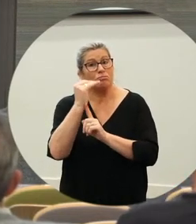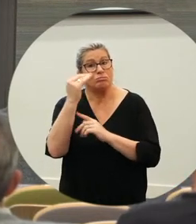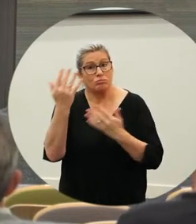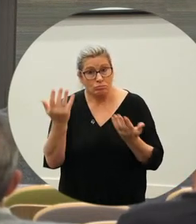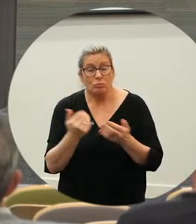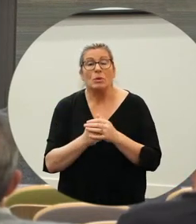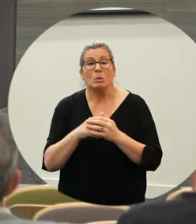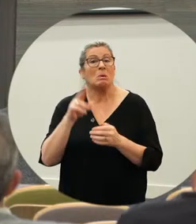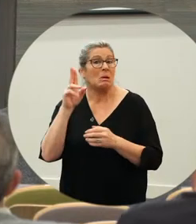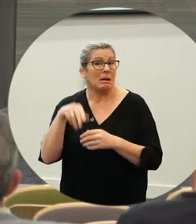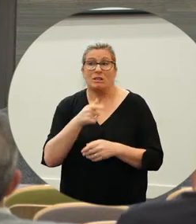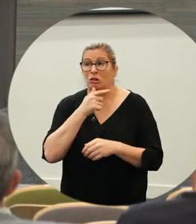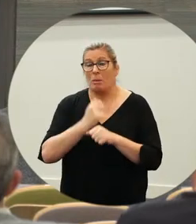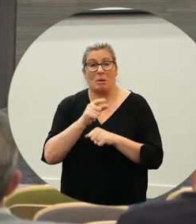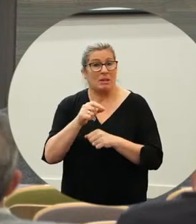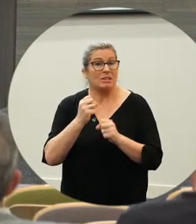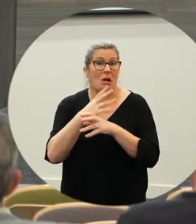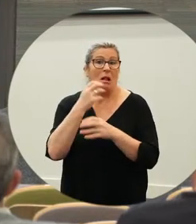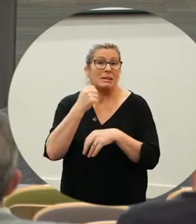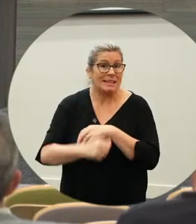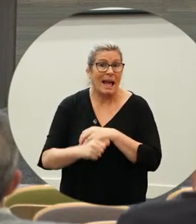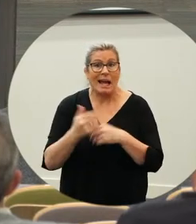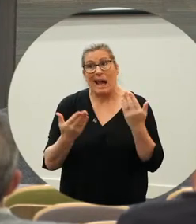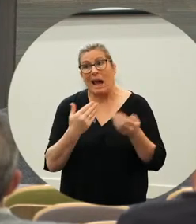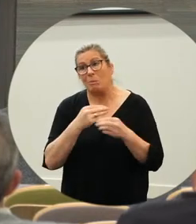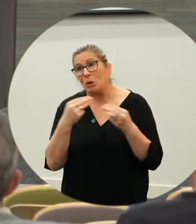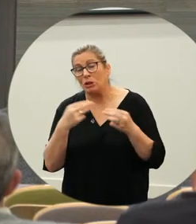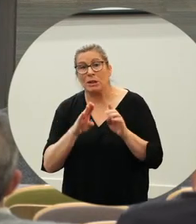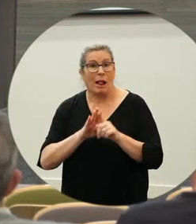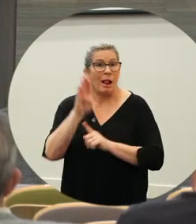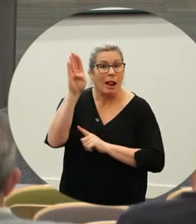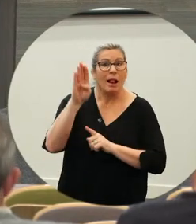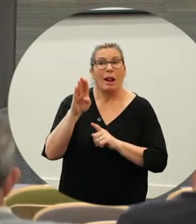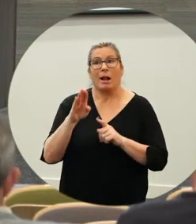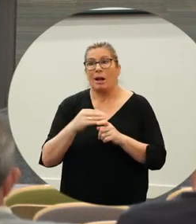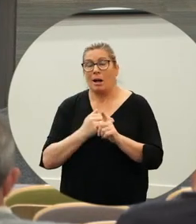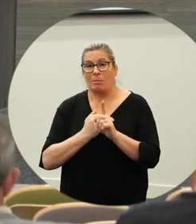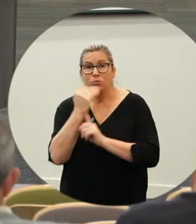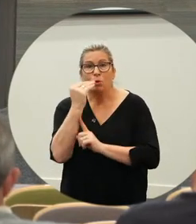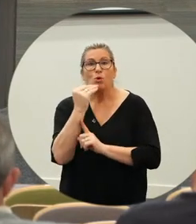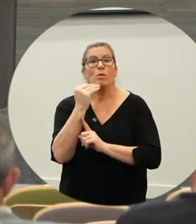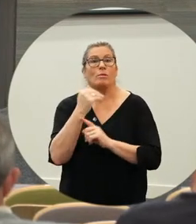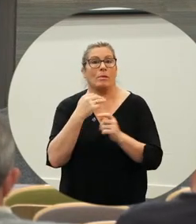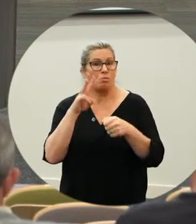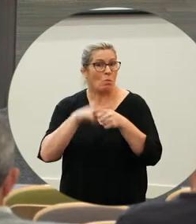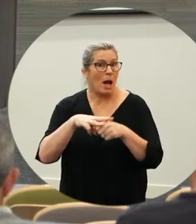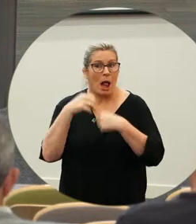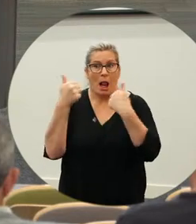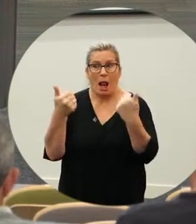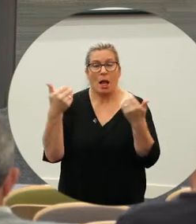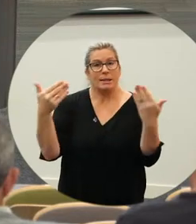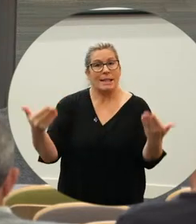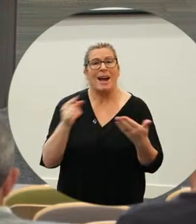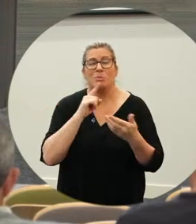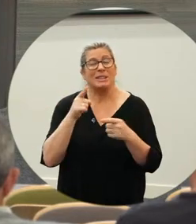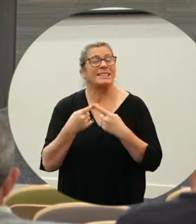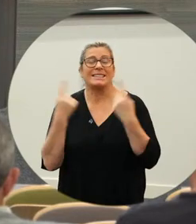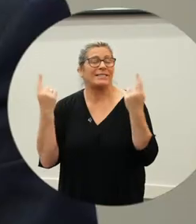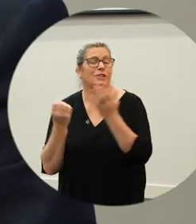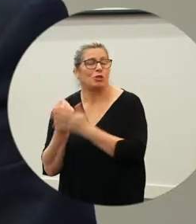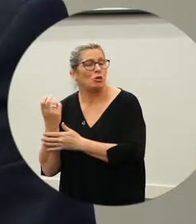We could stay here all day and talk about how much they've recovered and how well they are now and otherwise, but that's a whole different